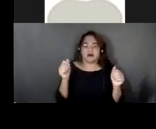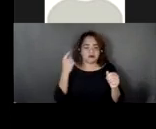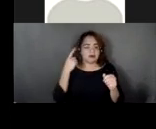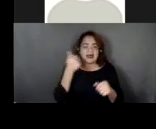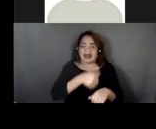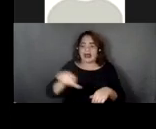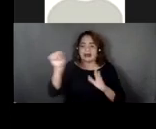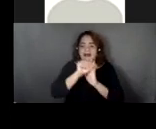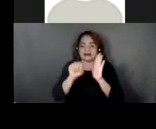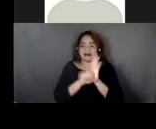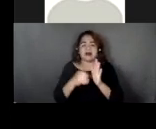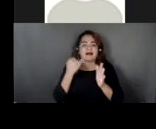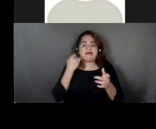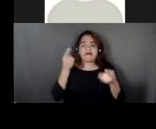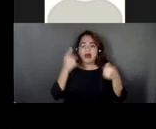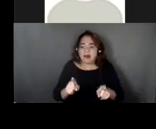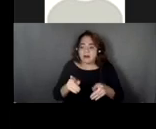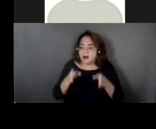place.